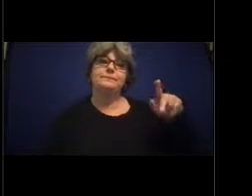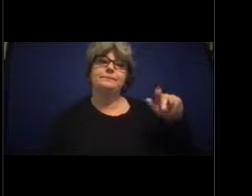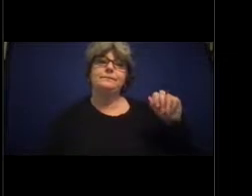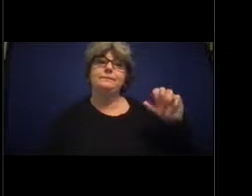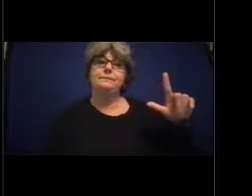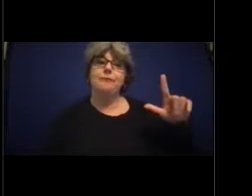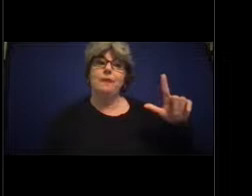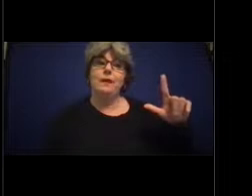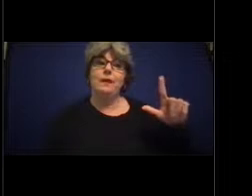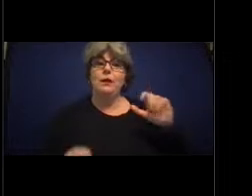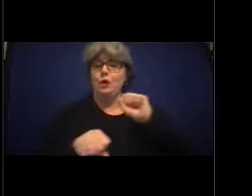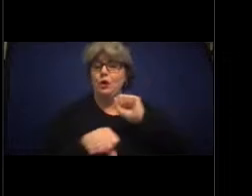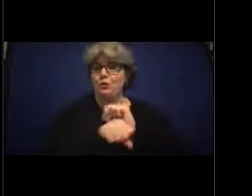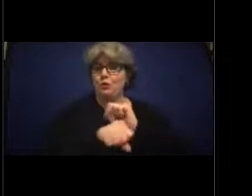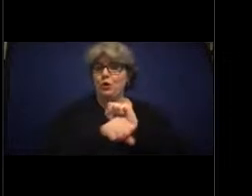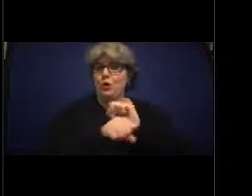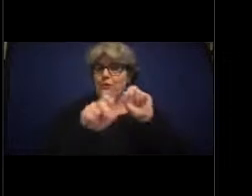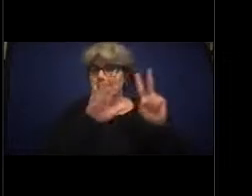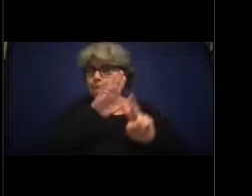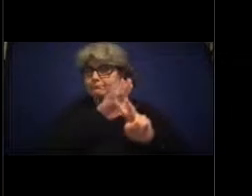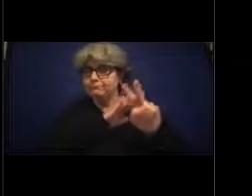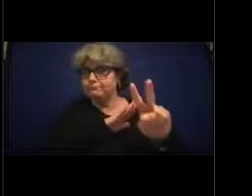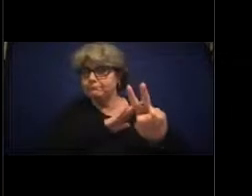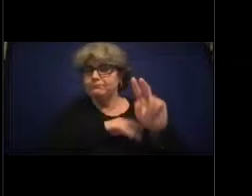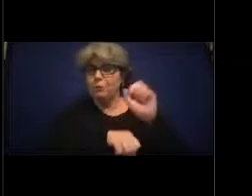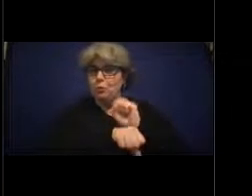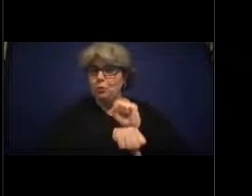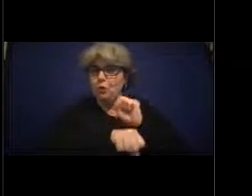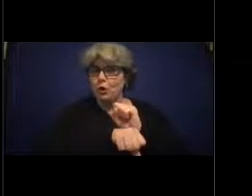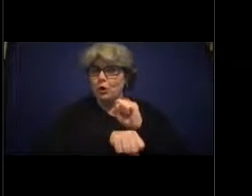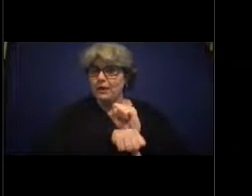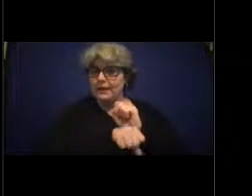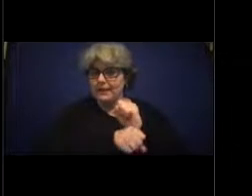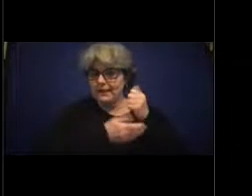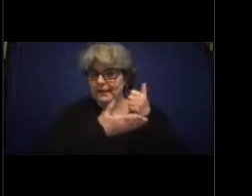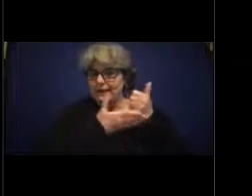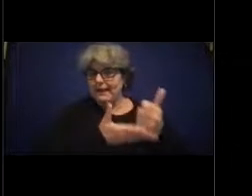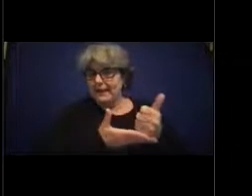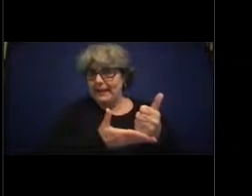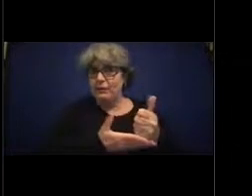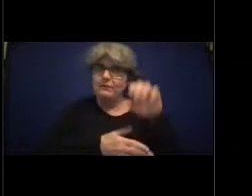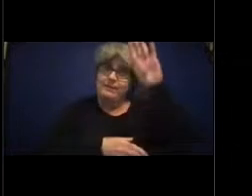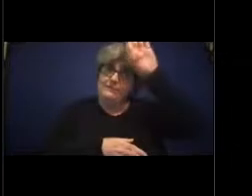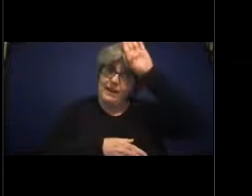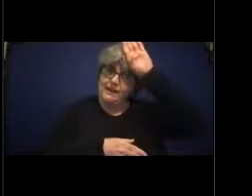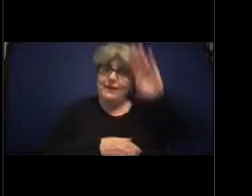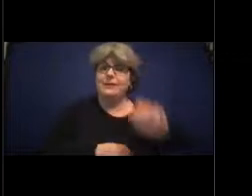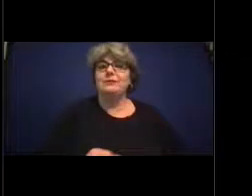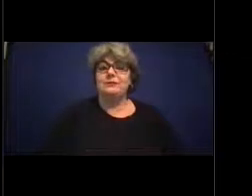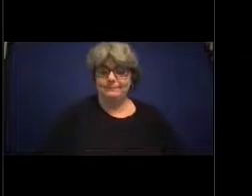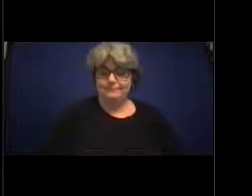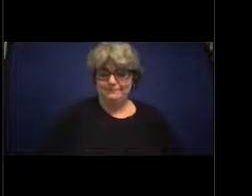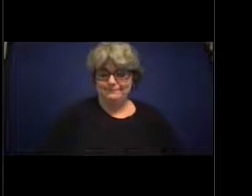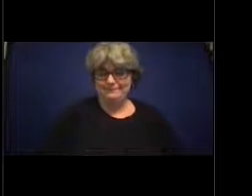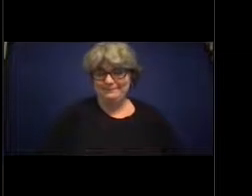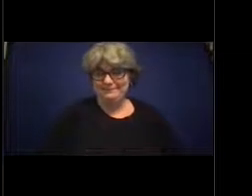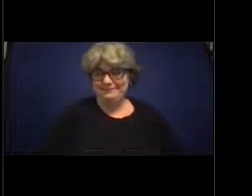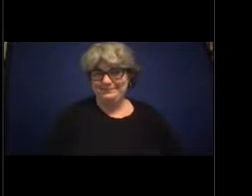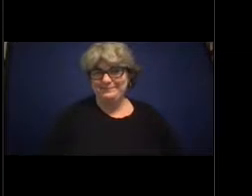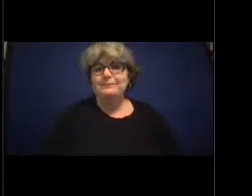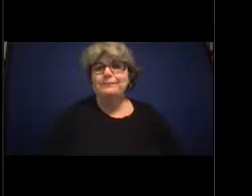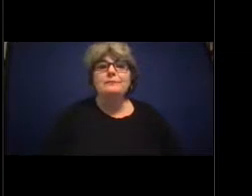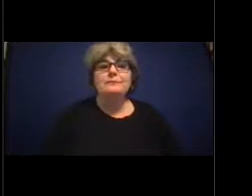of these meteorologists who are in the field and help the firefighters. Do you want to speak on that, Paul? Yeah, you